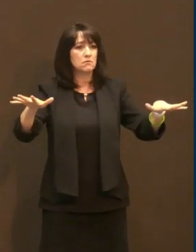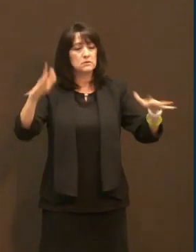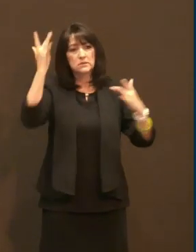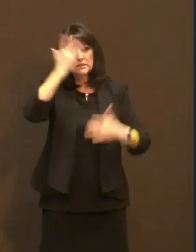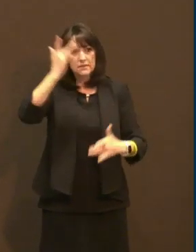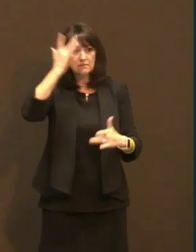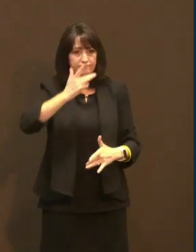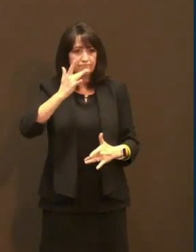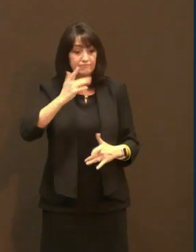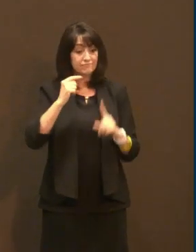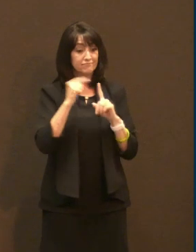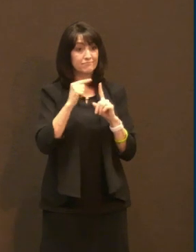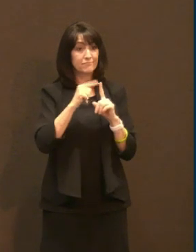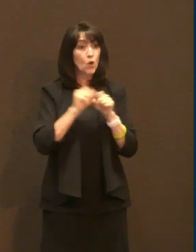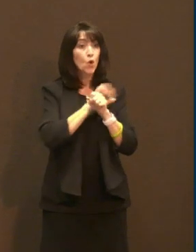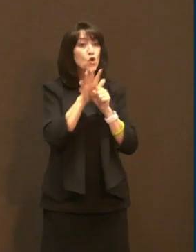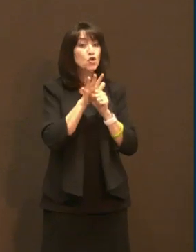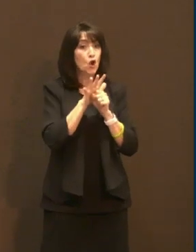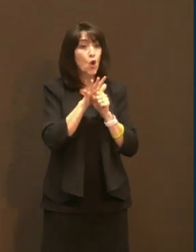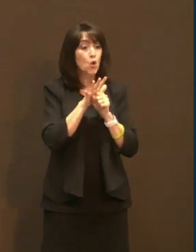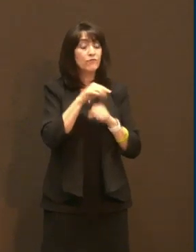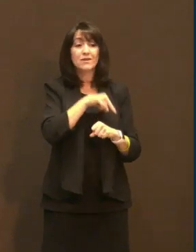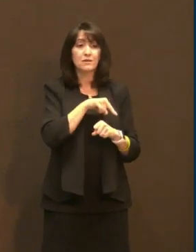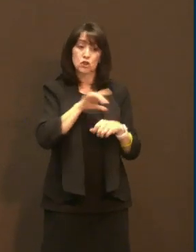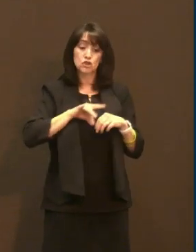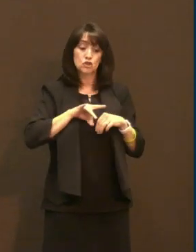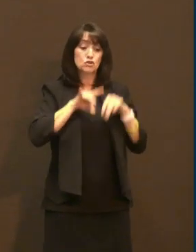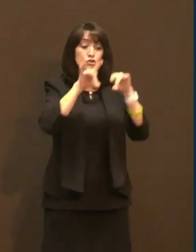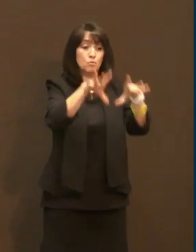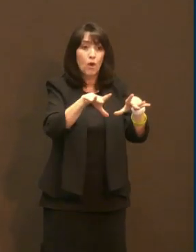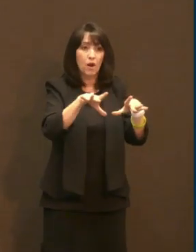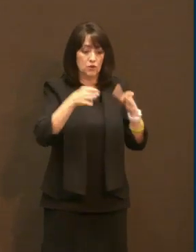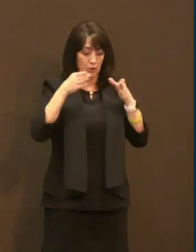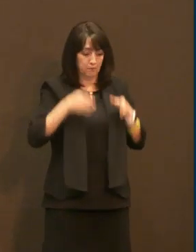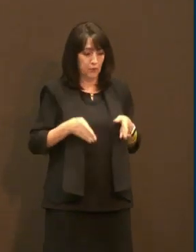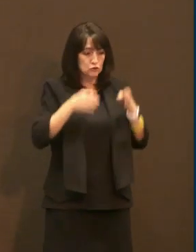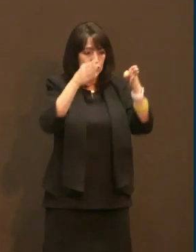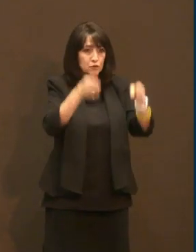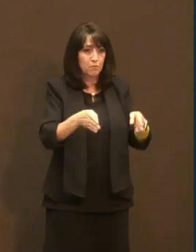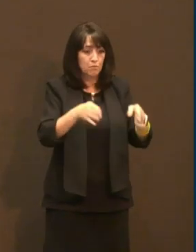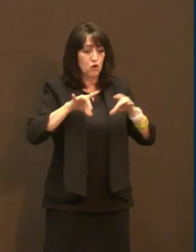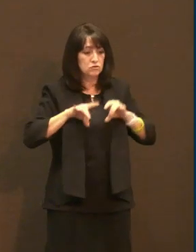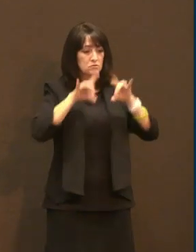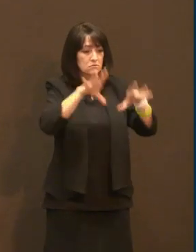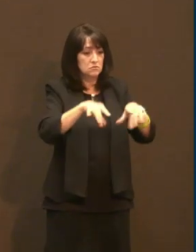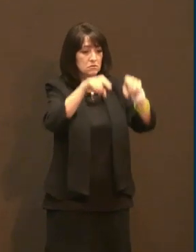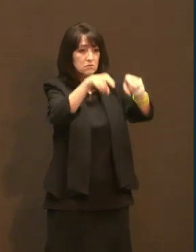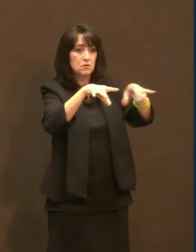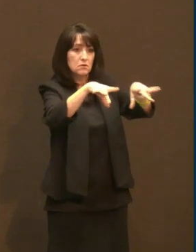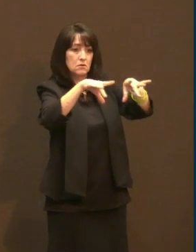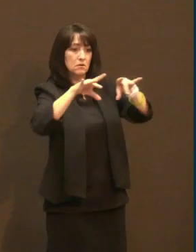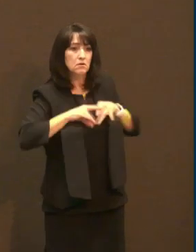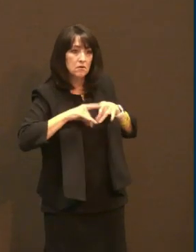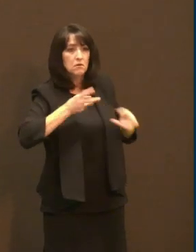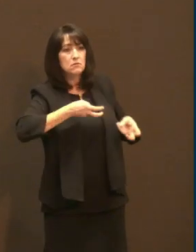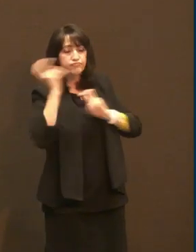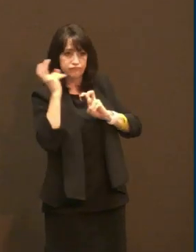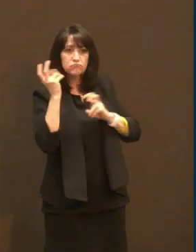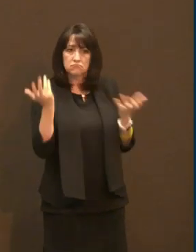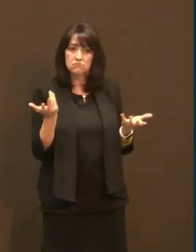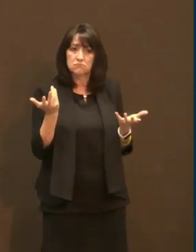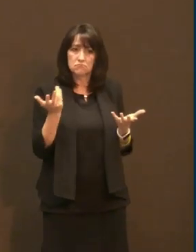virus works is it spreads from person to person through droplets. So staying 6 feet or